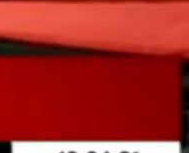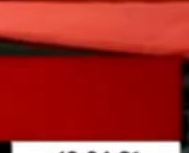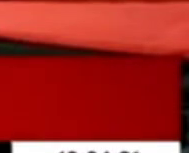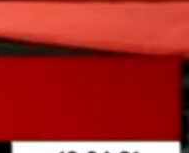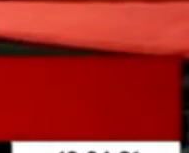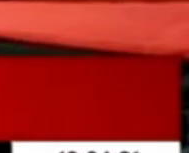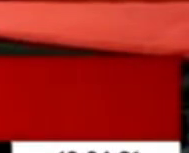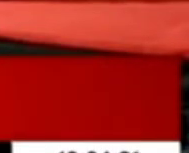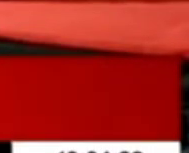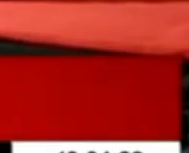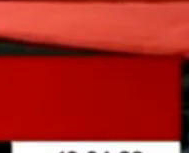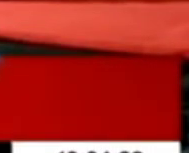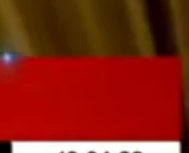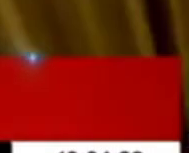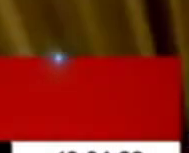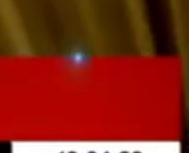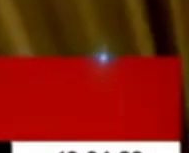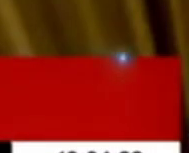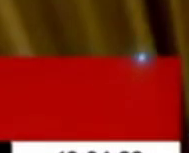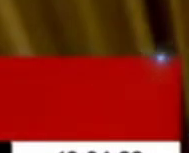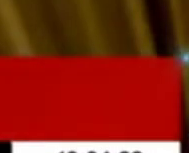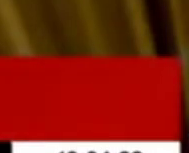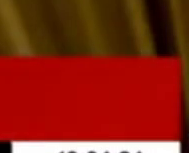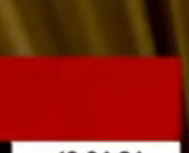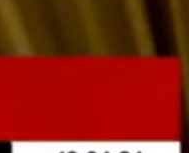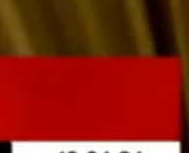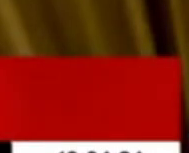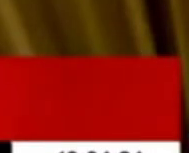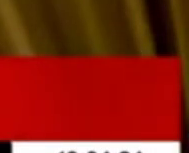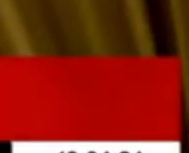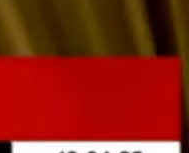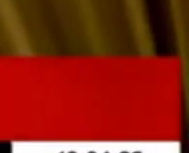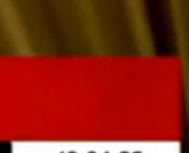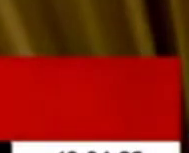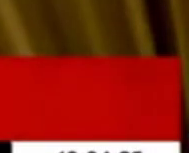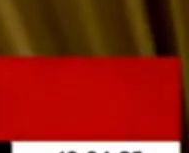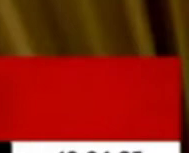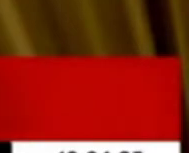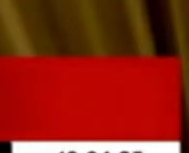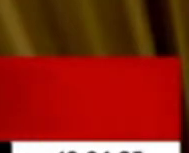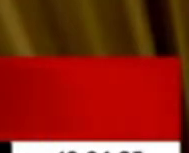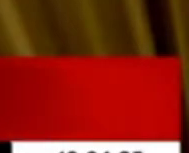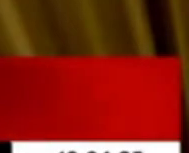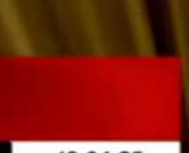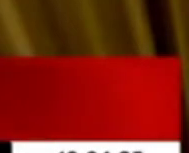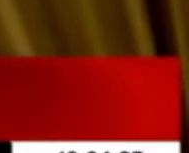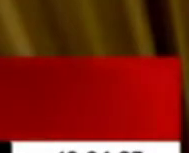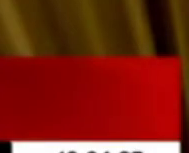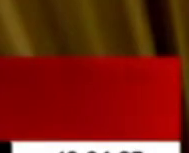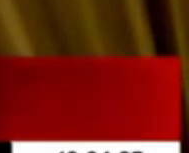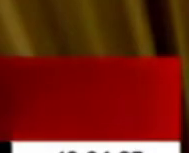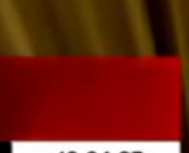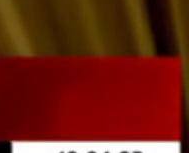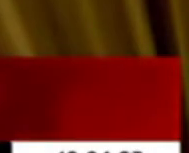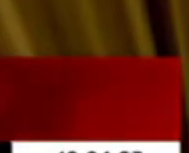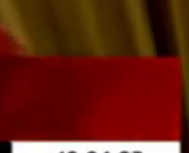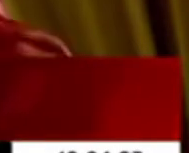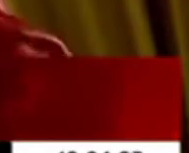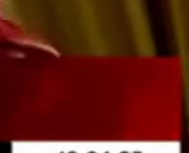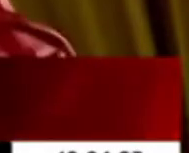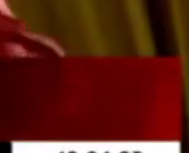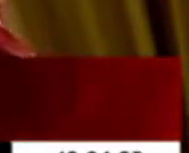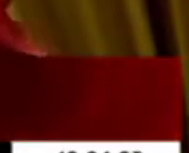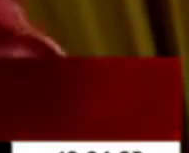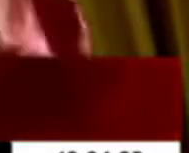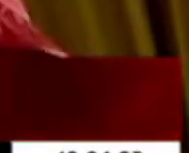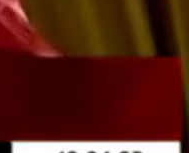to act beyond the authority we gave you. So Bellevue decision is wrong. Uhuru Kenyatta as president cannot rely on that in an